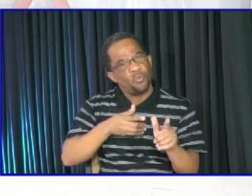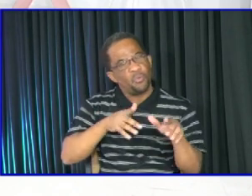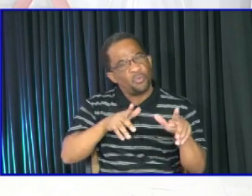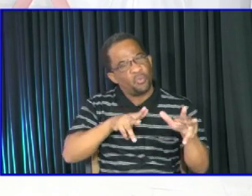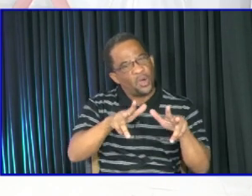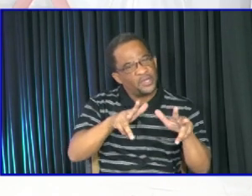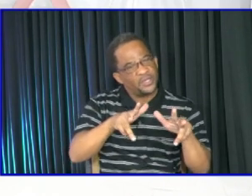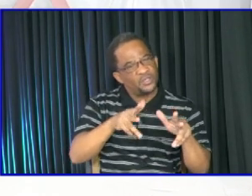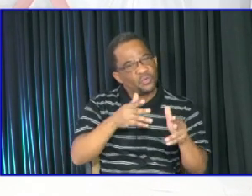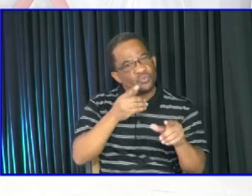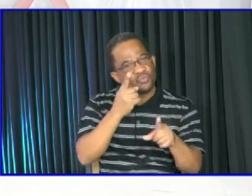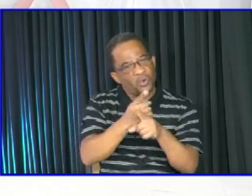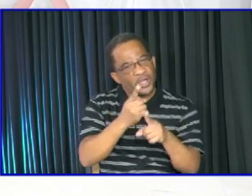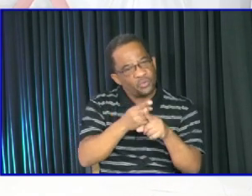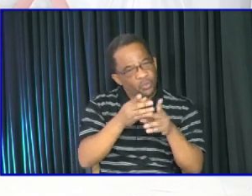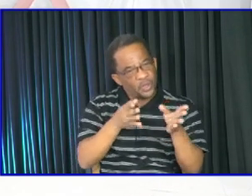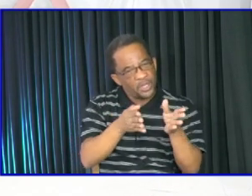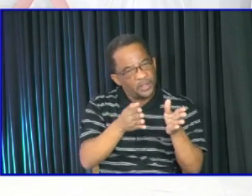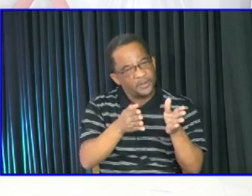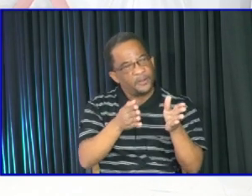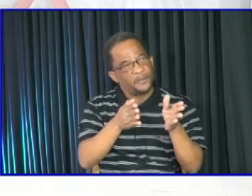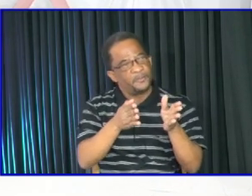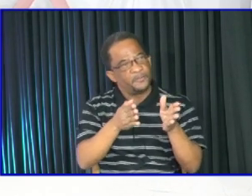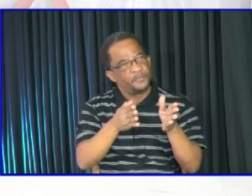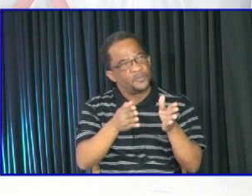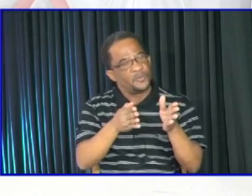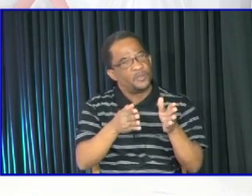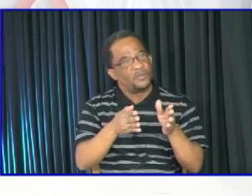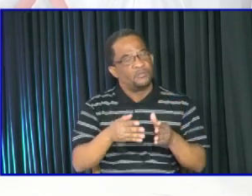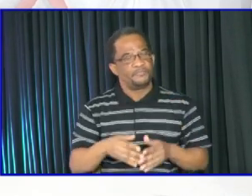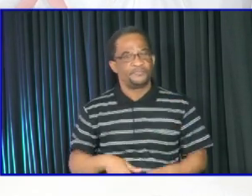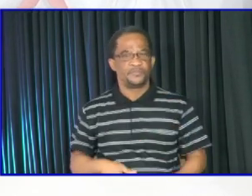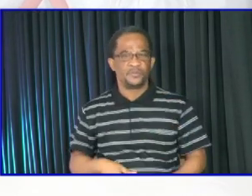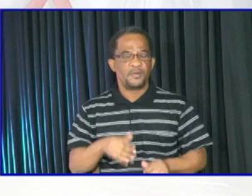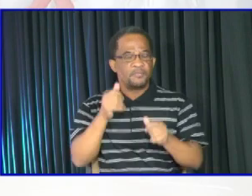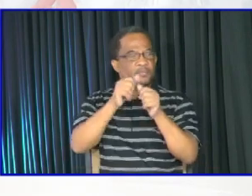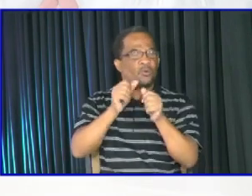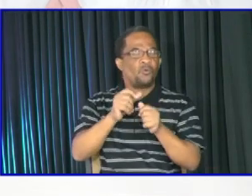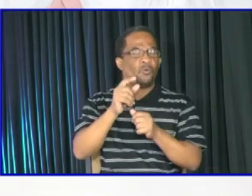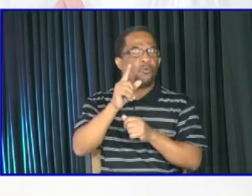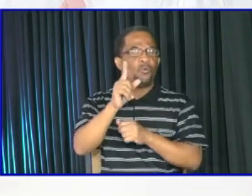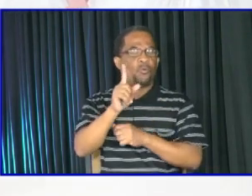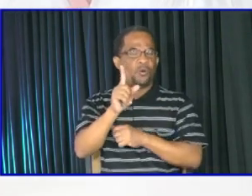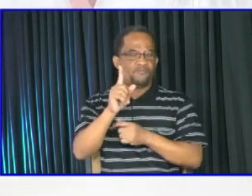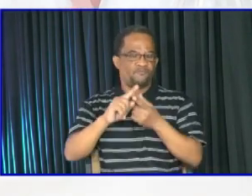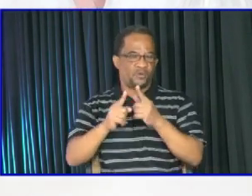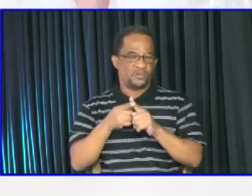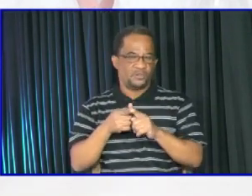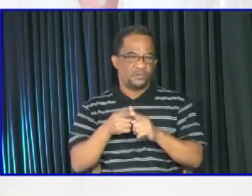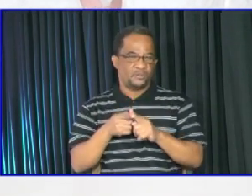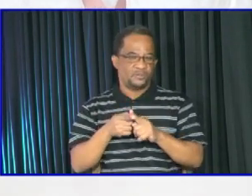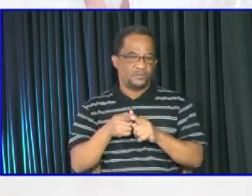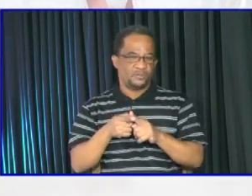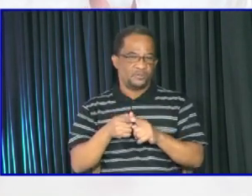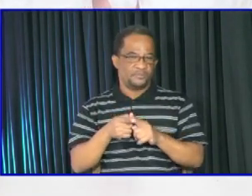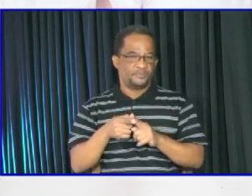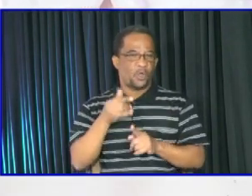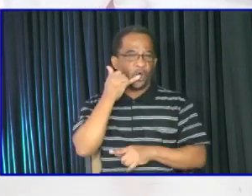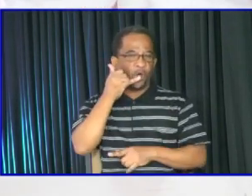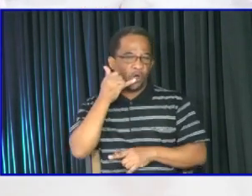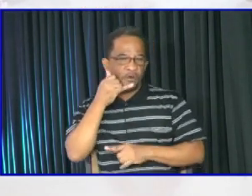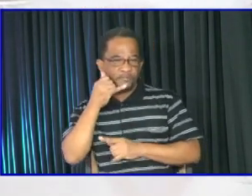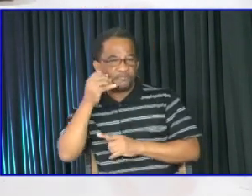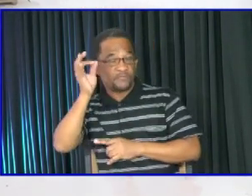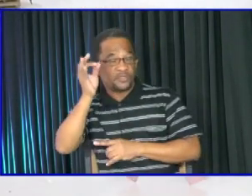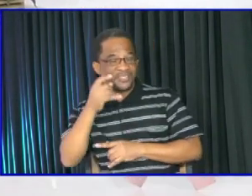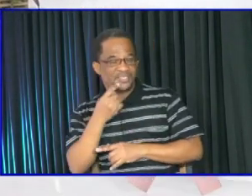on Sabbath afternoon to say, wonderful and powerful message. But yet the person